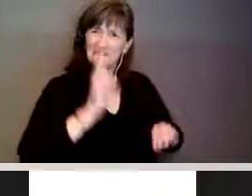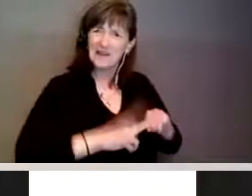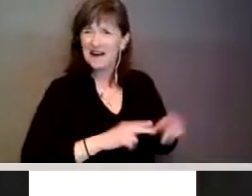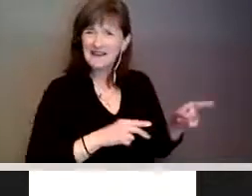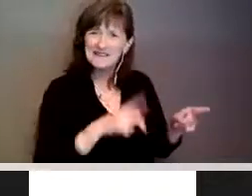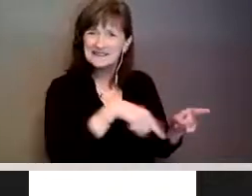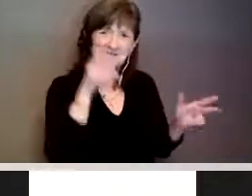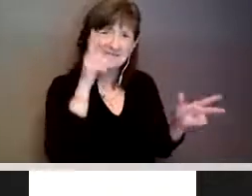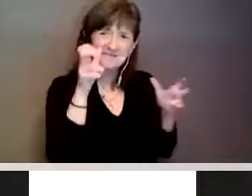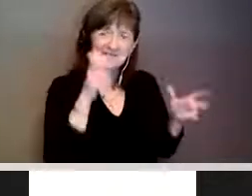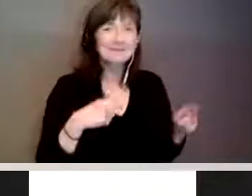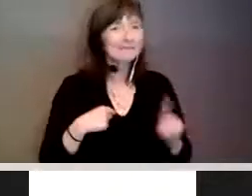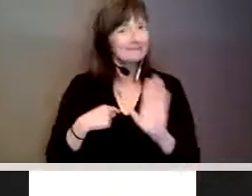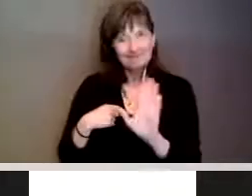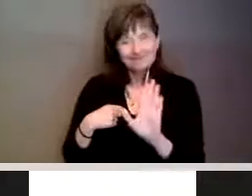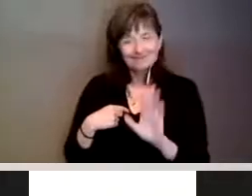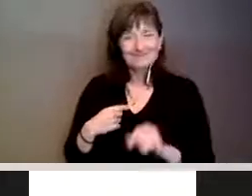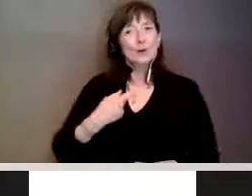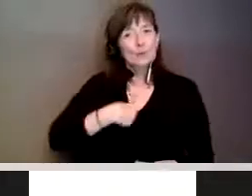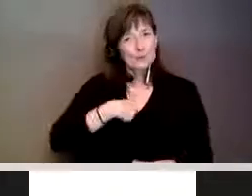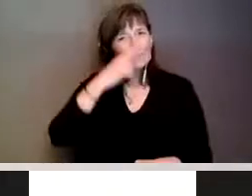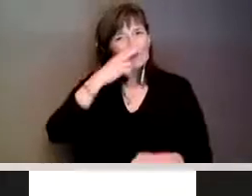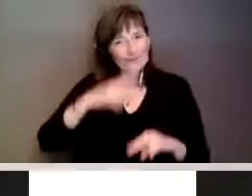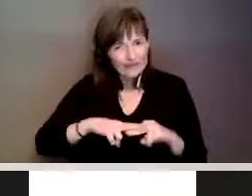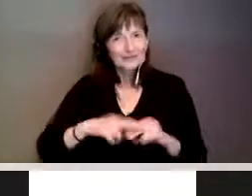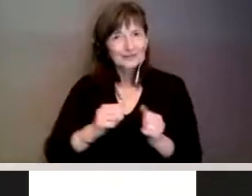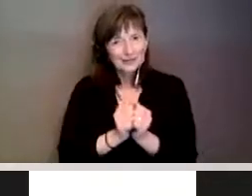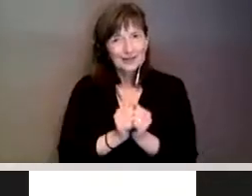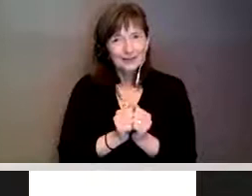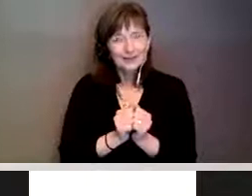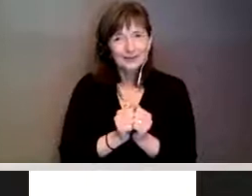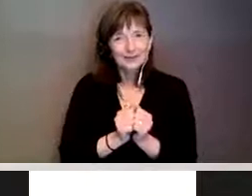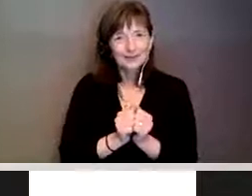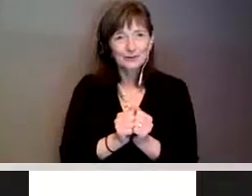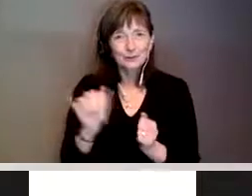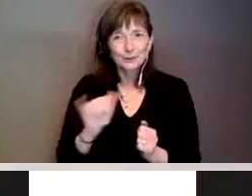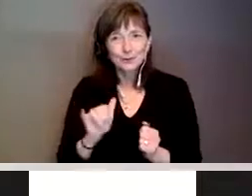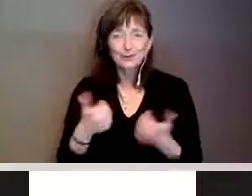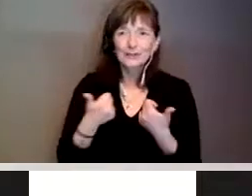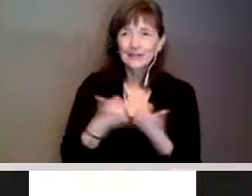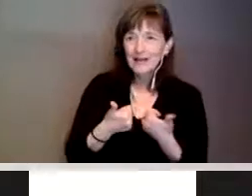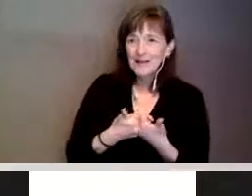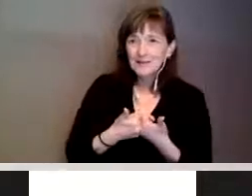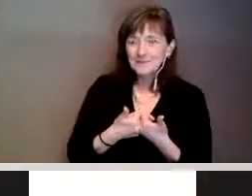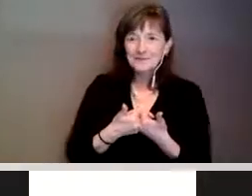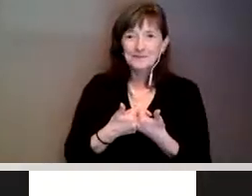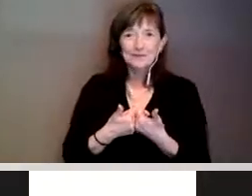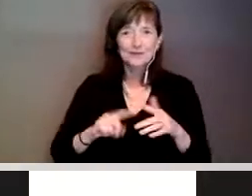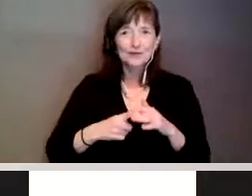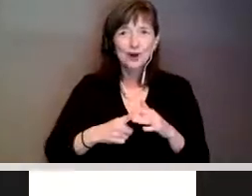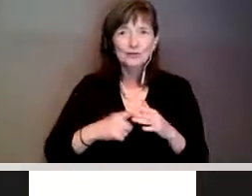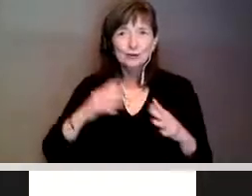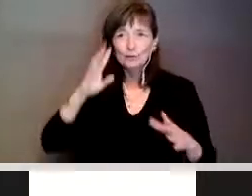have fun, and you have to kind of work together, and playing games gets your creative